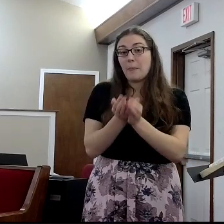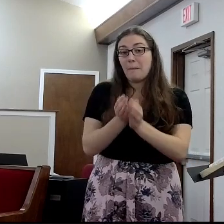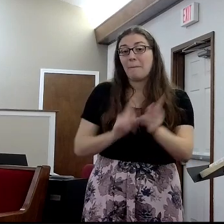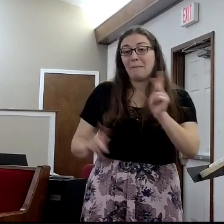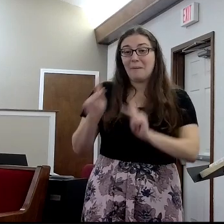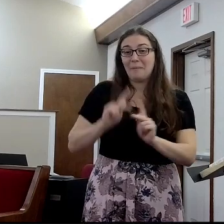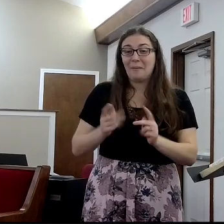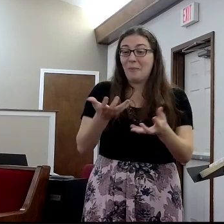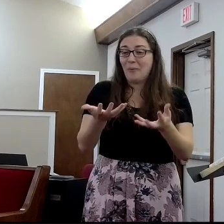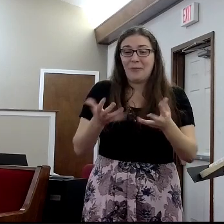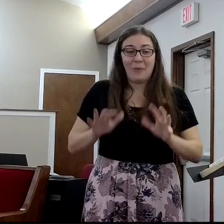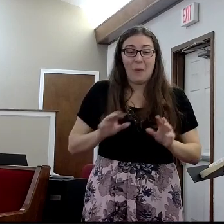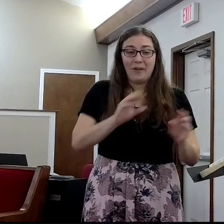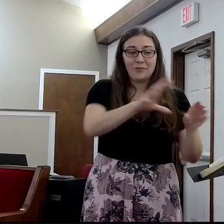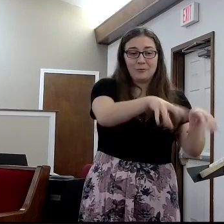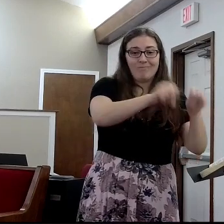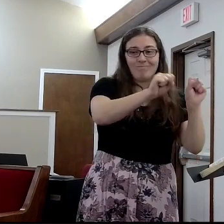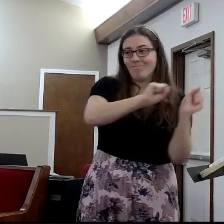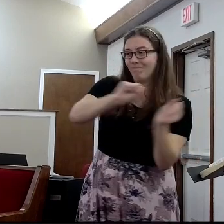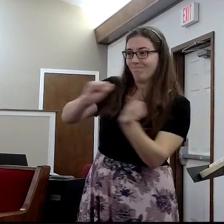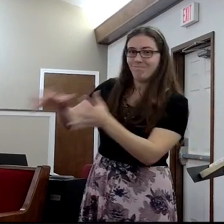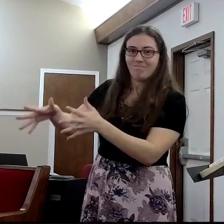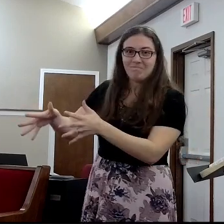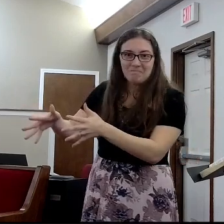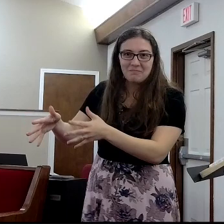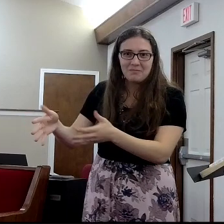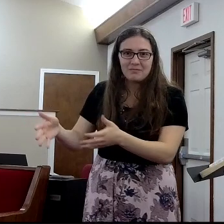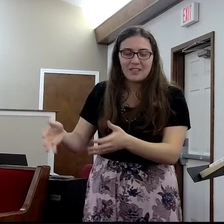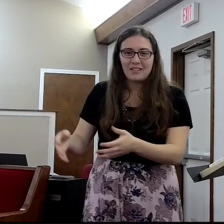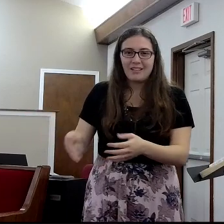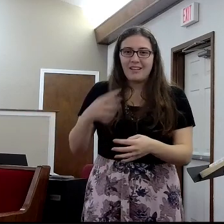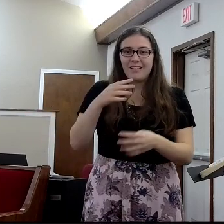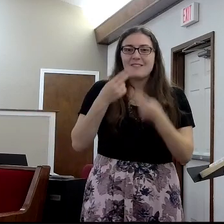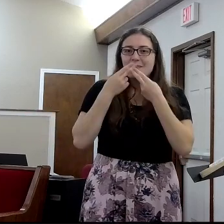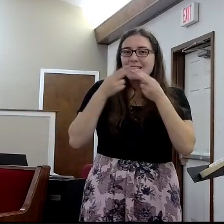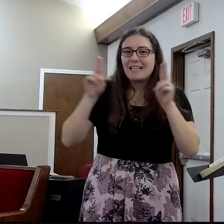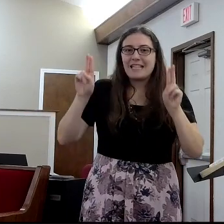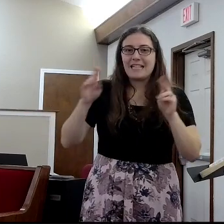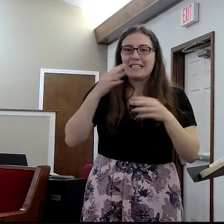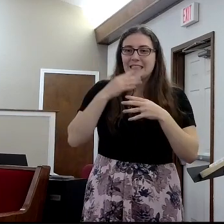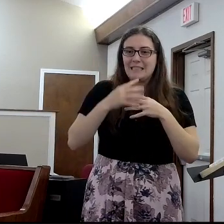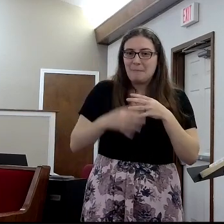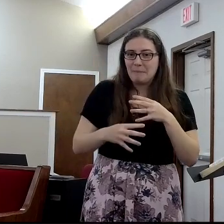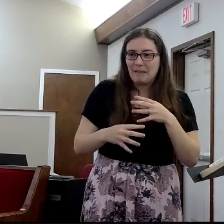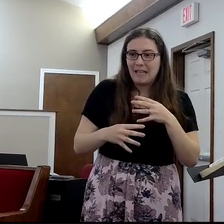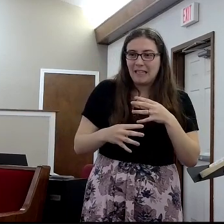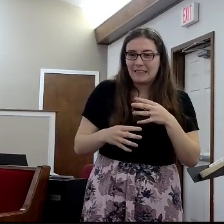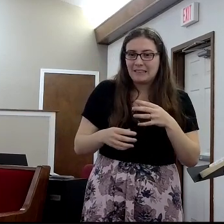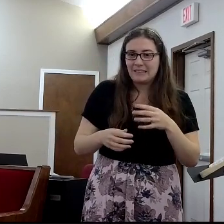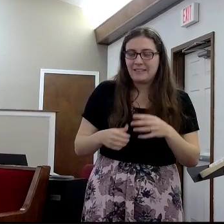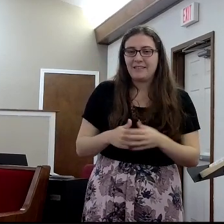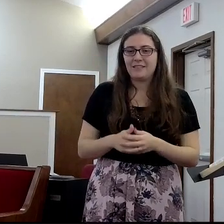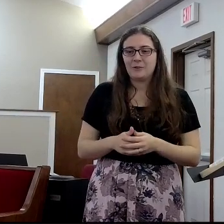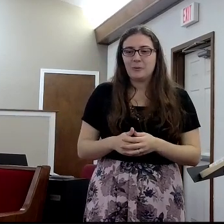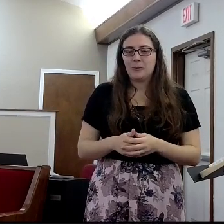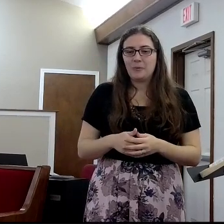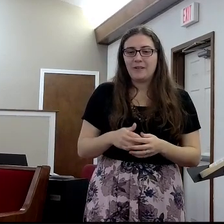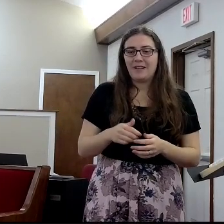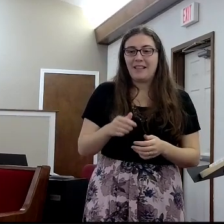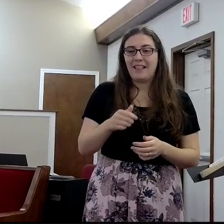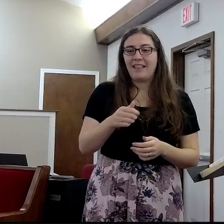look in 13, the mariners don't want to throw Jonah over, right? They said they don't want the innocent blood on